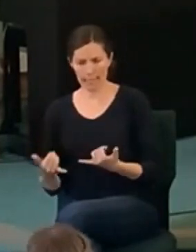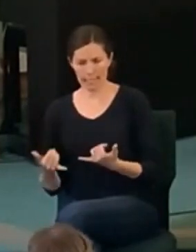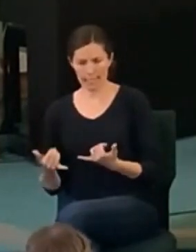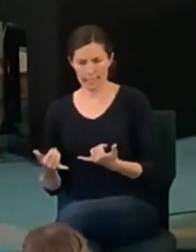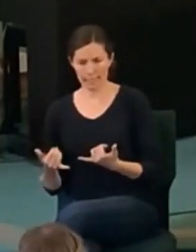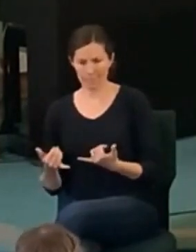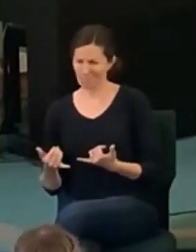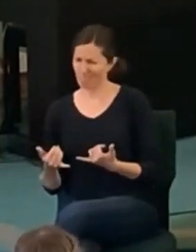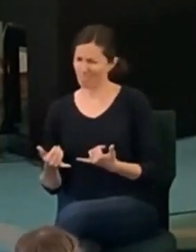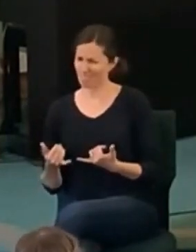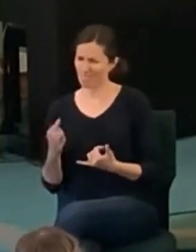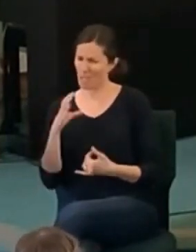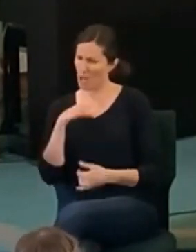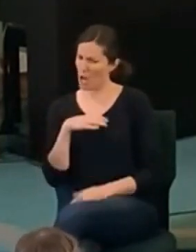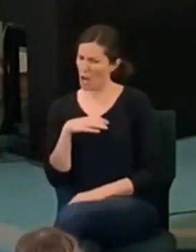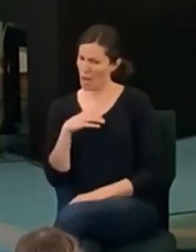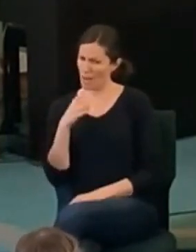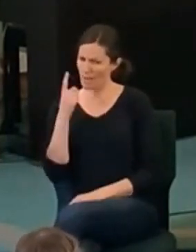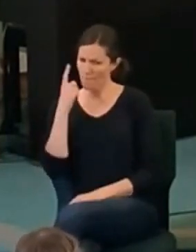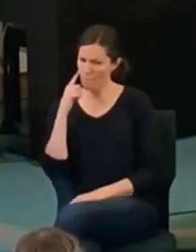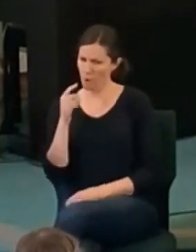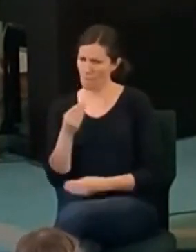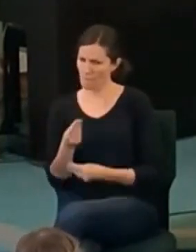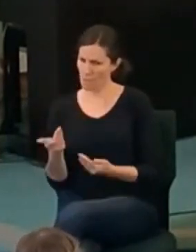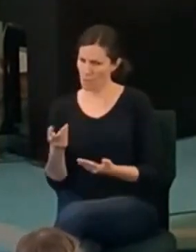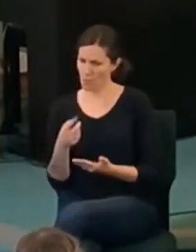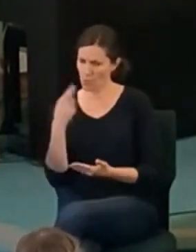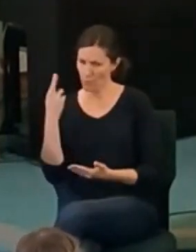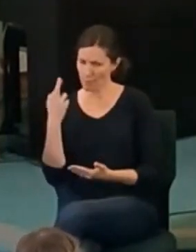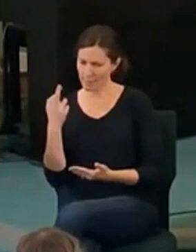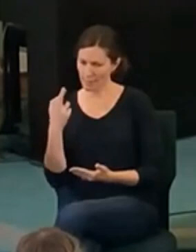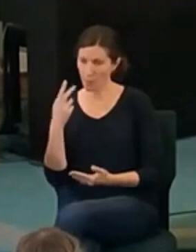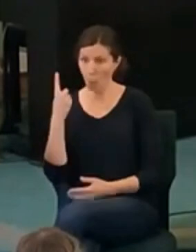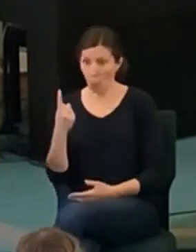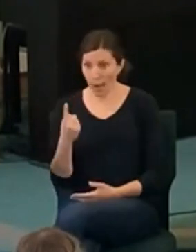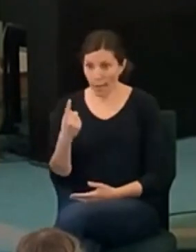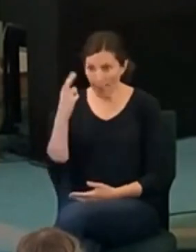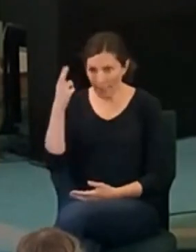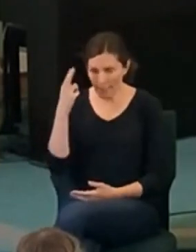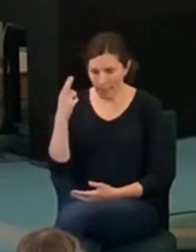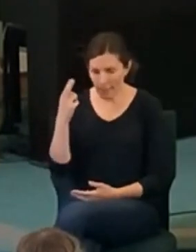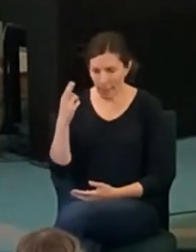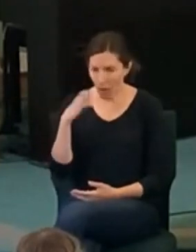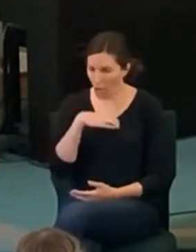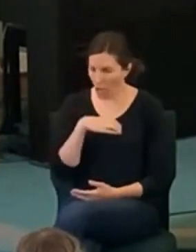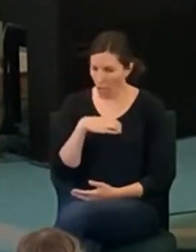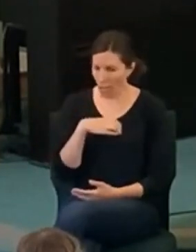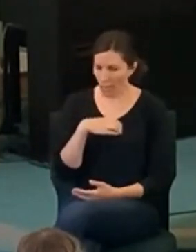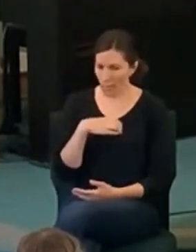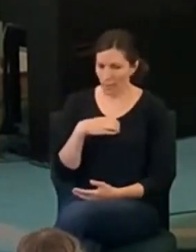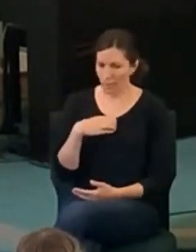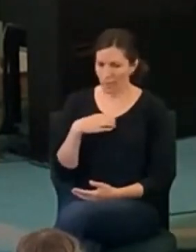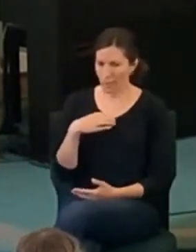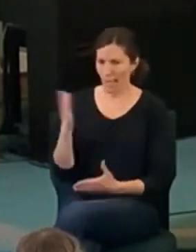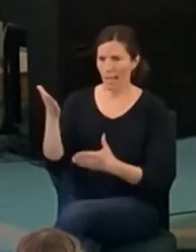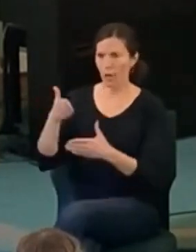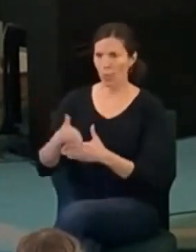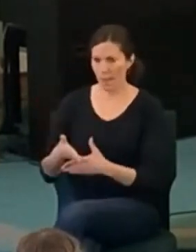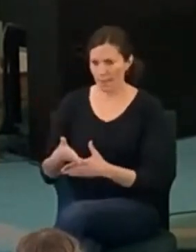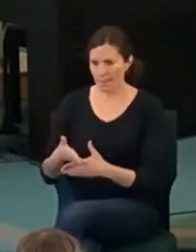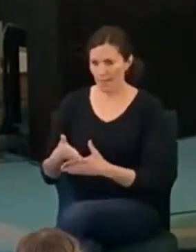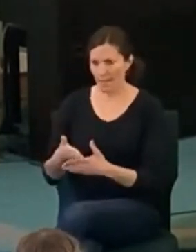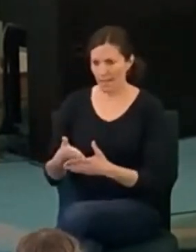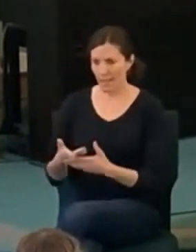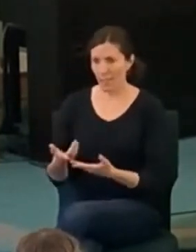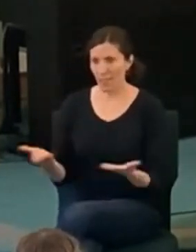probably puzzled, scared, and not sure what's going on. If you can feel some of the anxiety she probably felt as